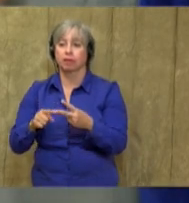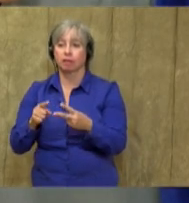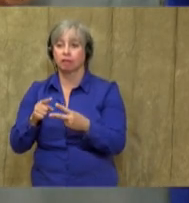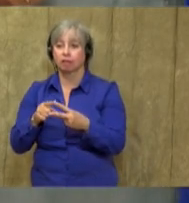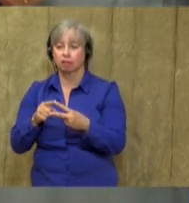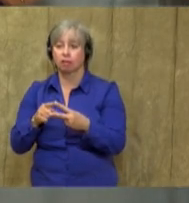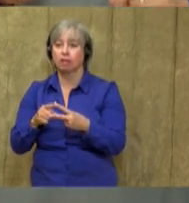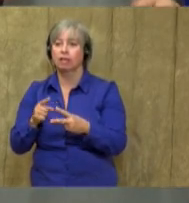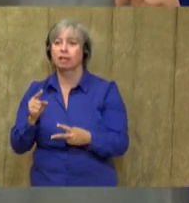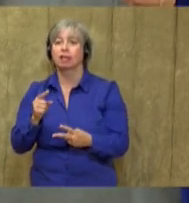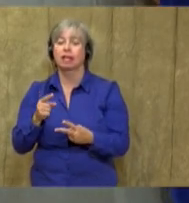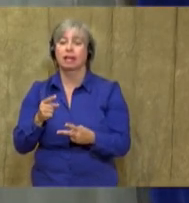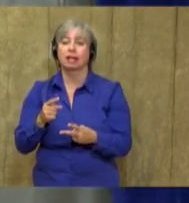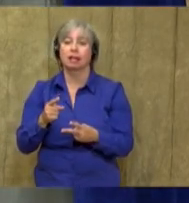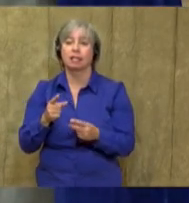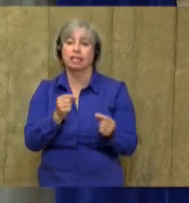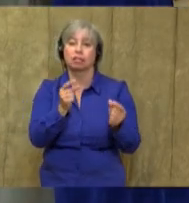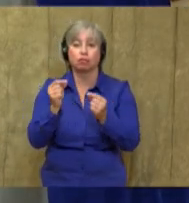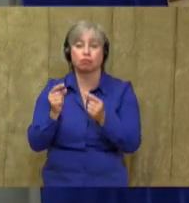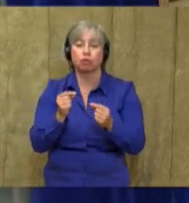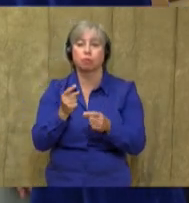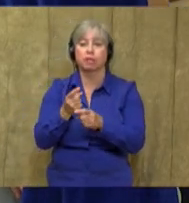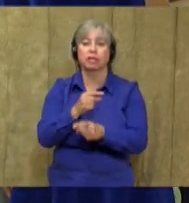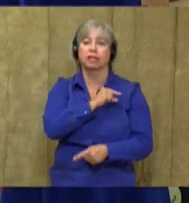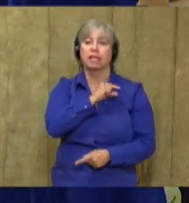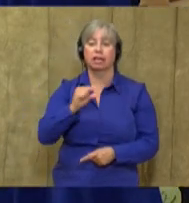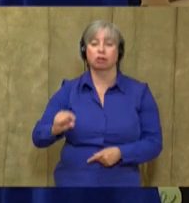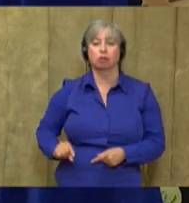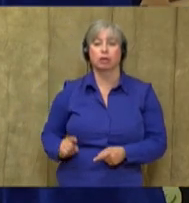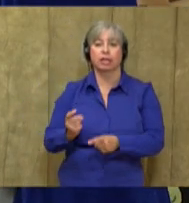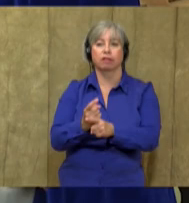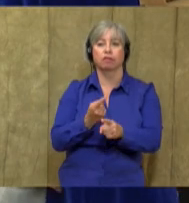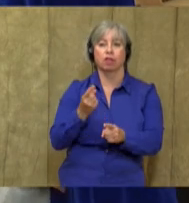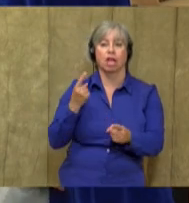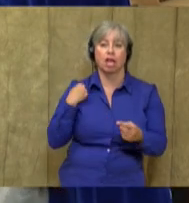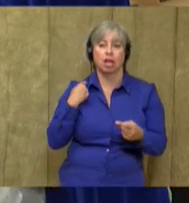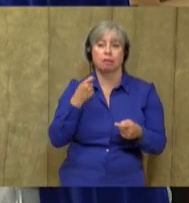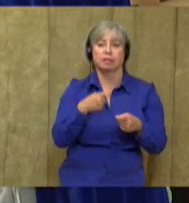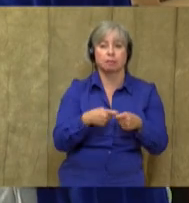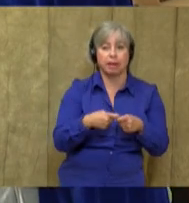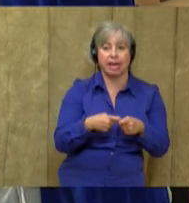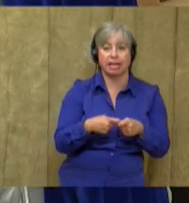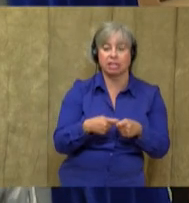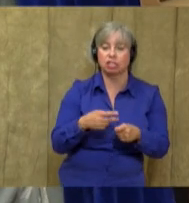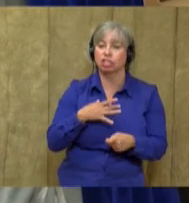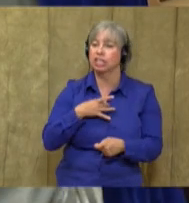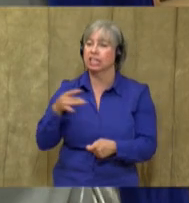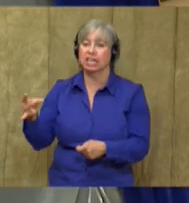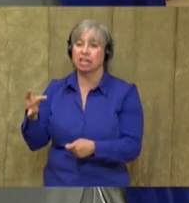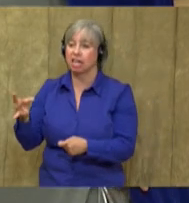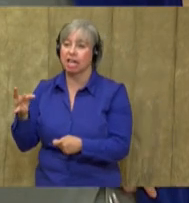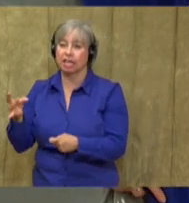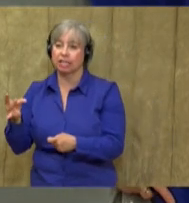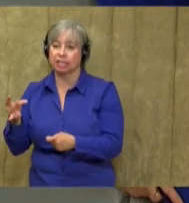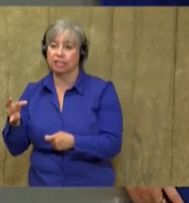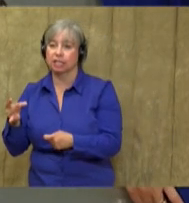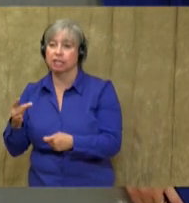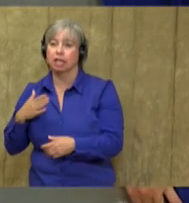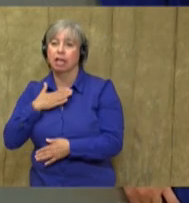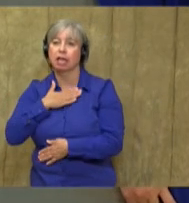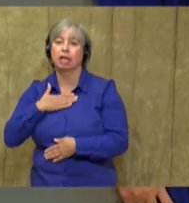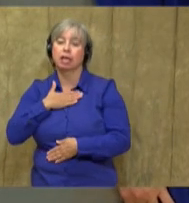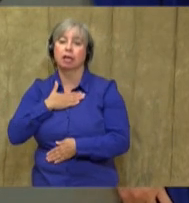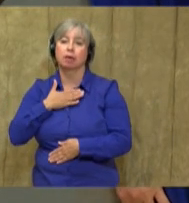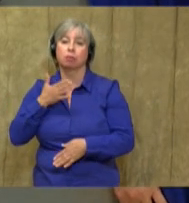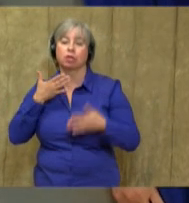that the queen came from Spain and she could not stand that statue so much that she asked them to please cover it